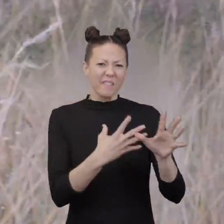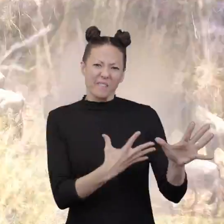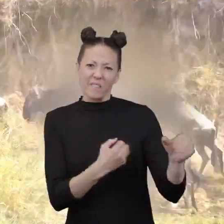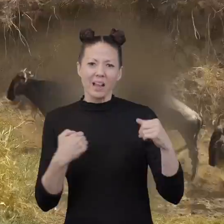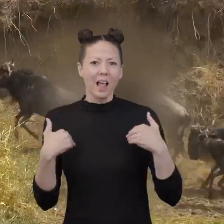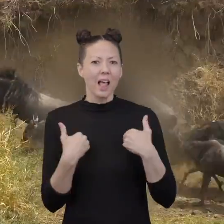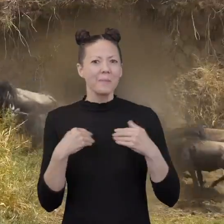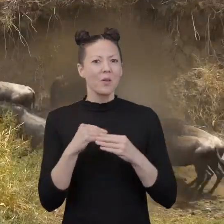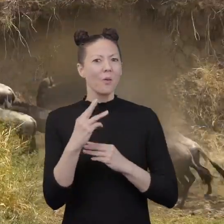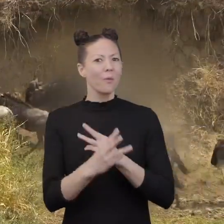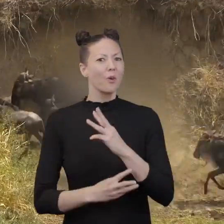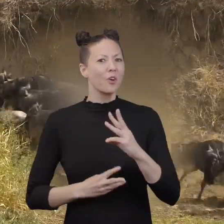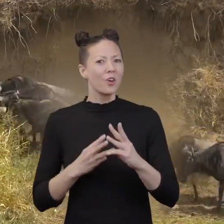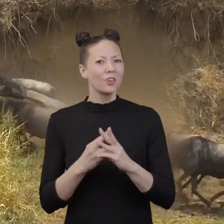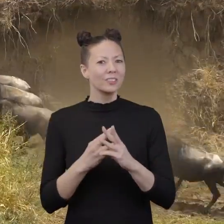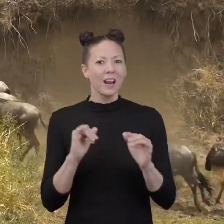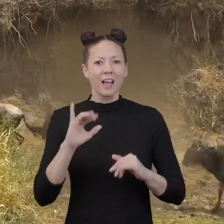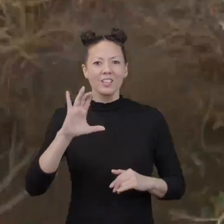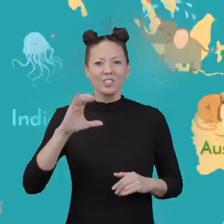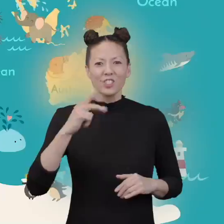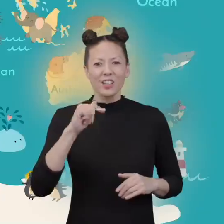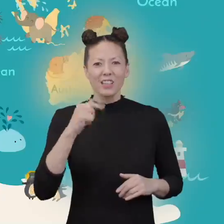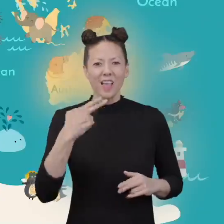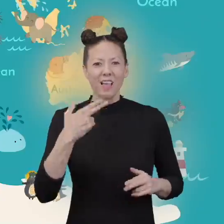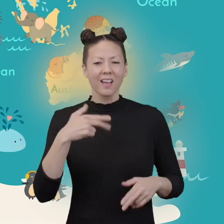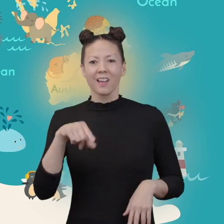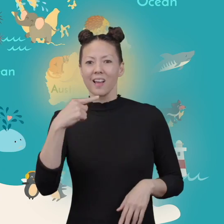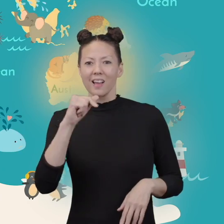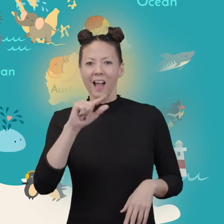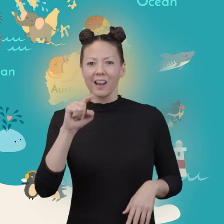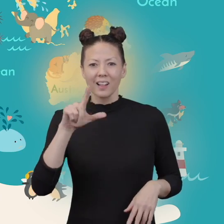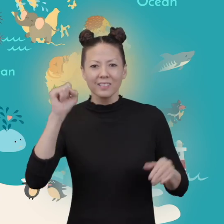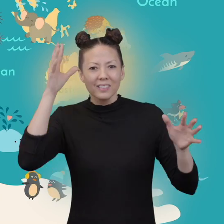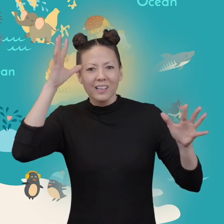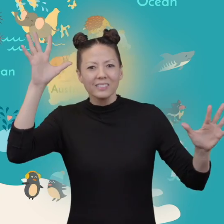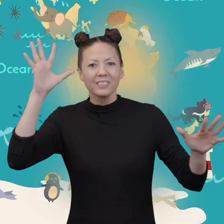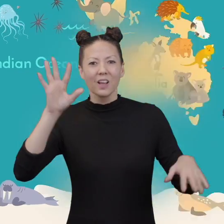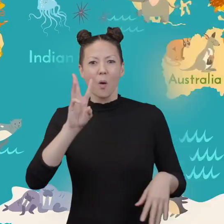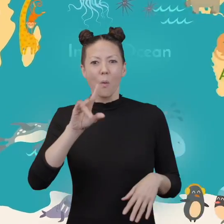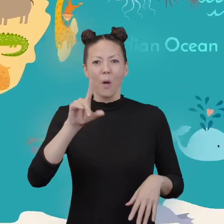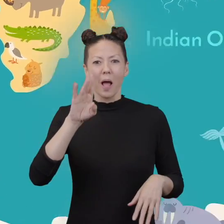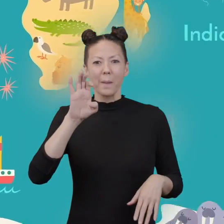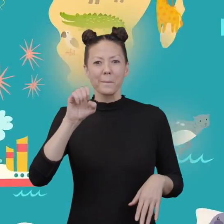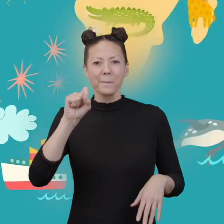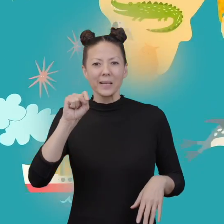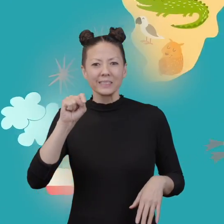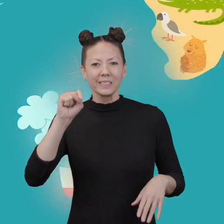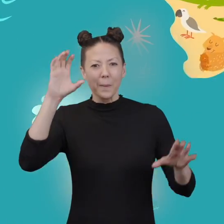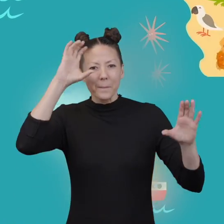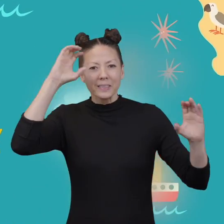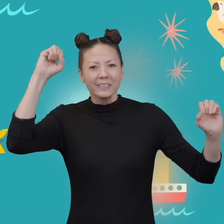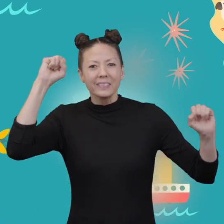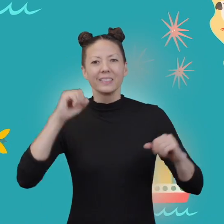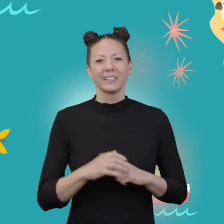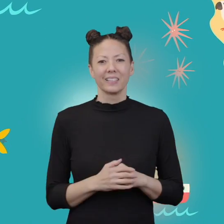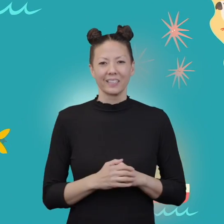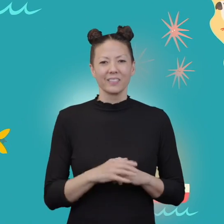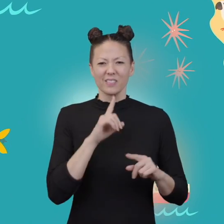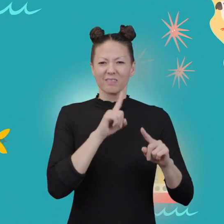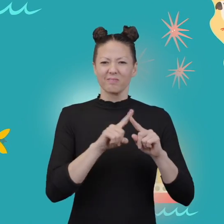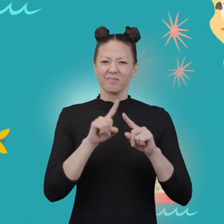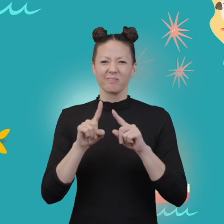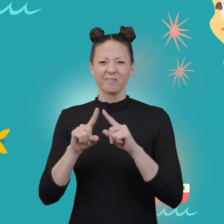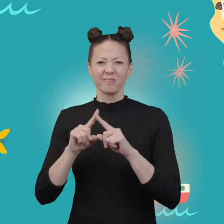gazelles, and wildebeest. But when it comes to animal species, There's no place like South America, which